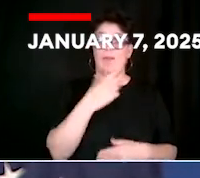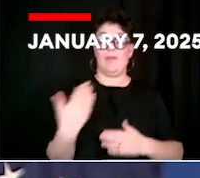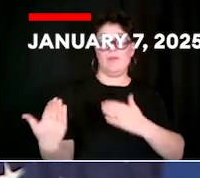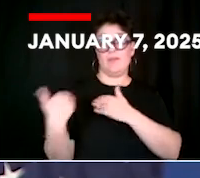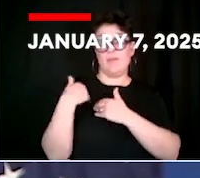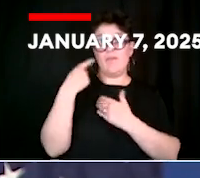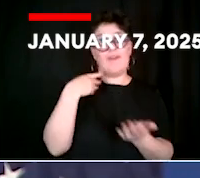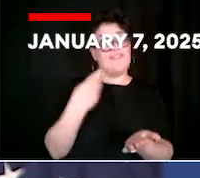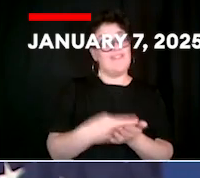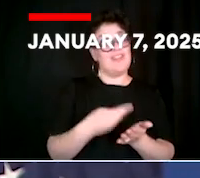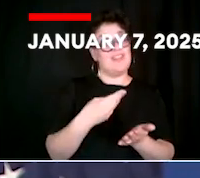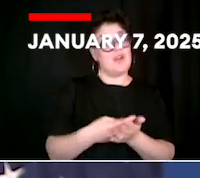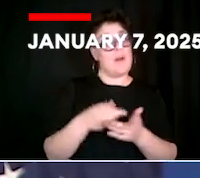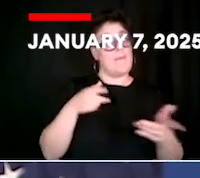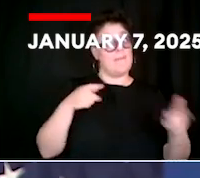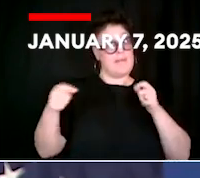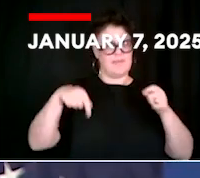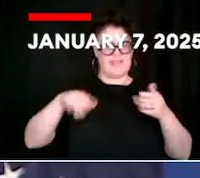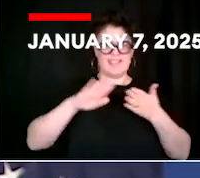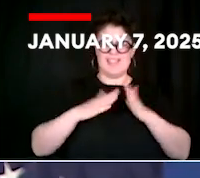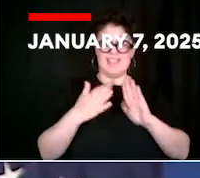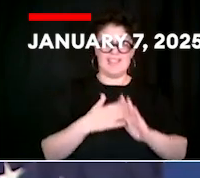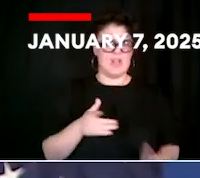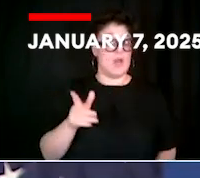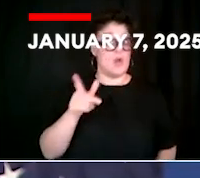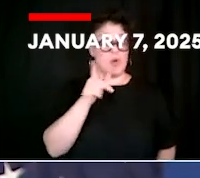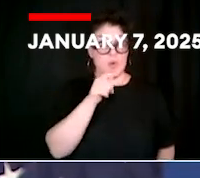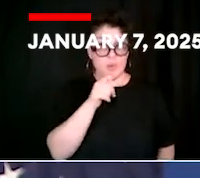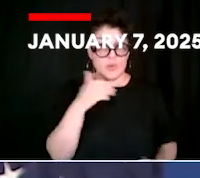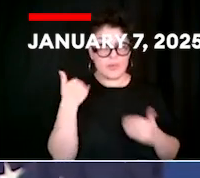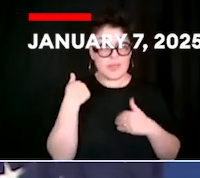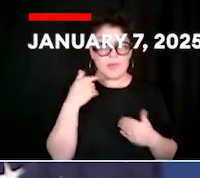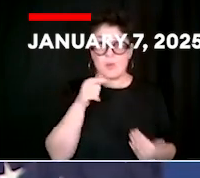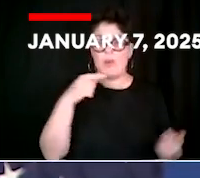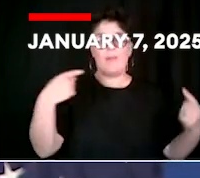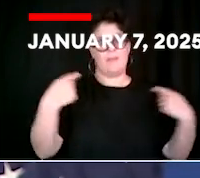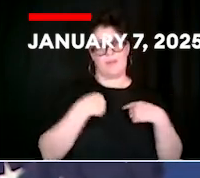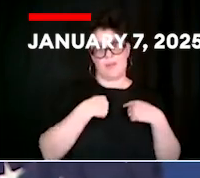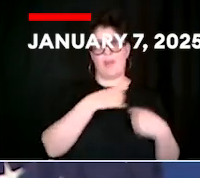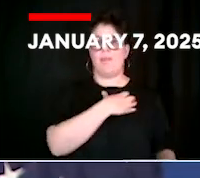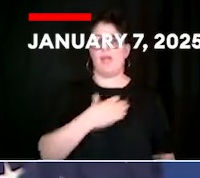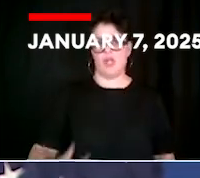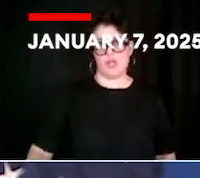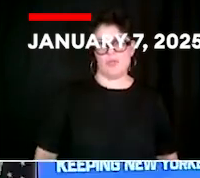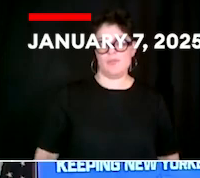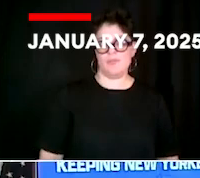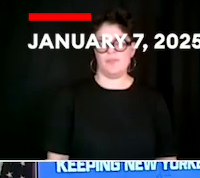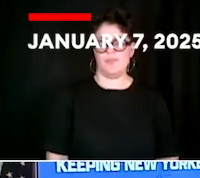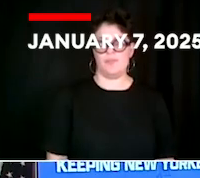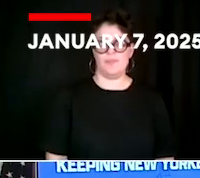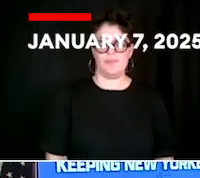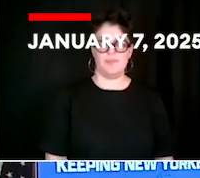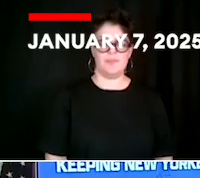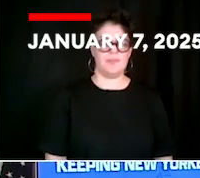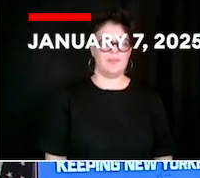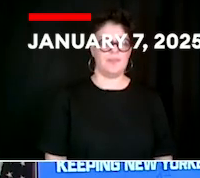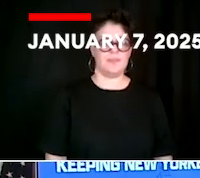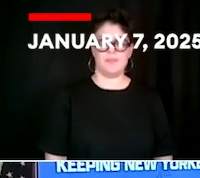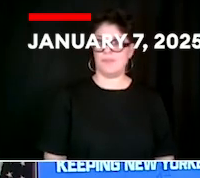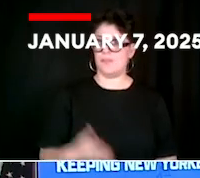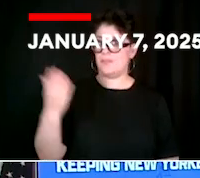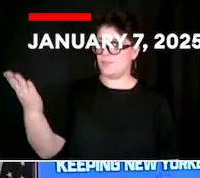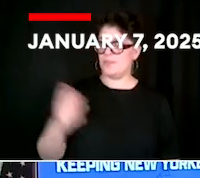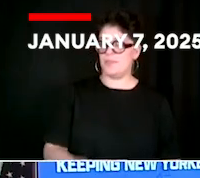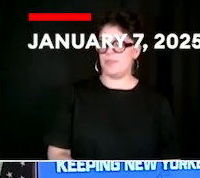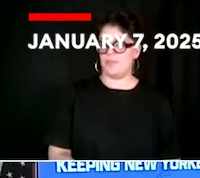of this city falls in the lap of the mayor of the city of New York. Mr. Mayor, hi. Yes, how are you?